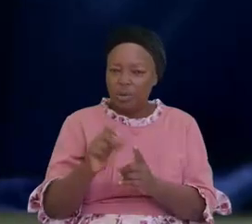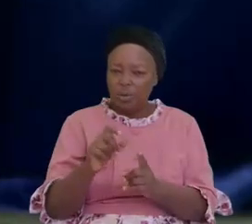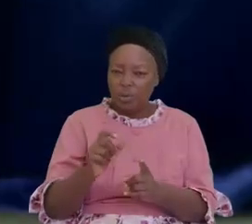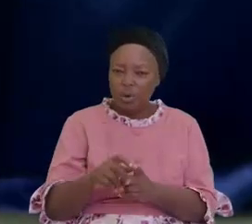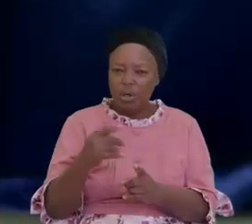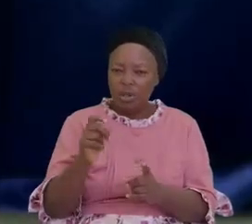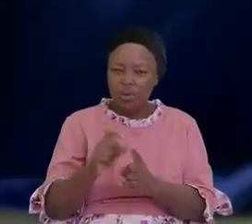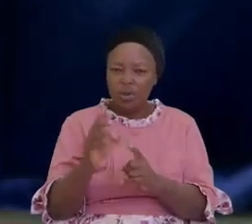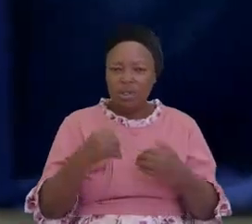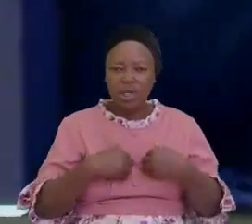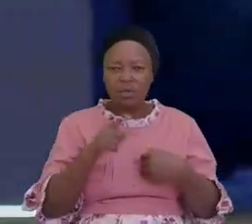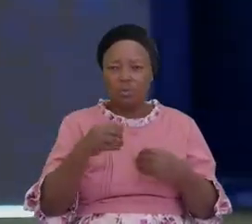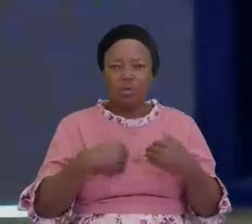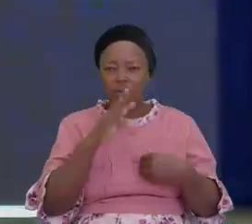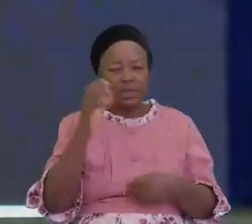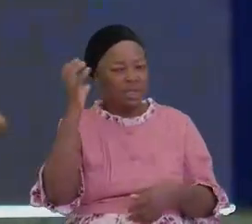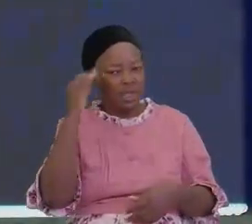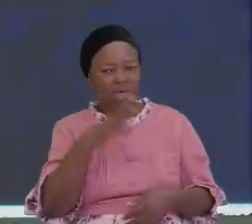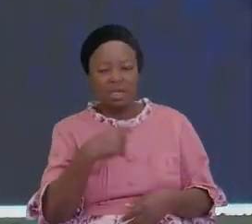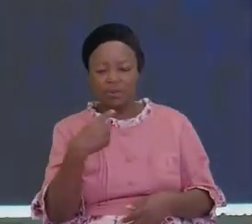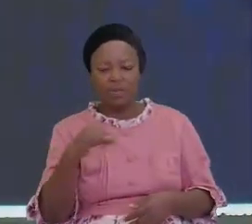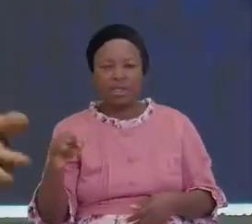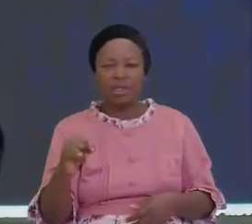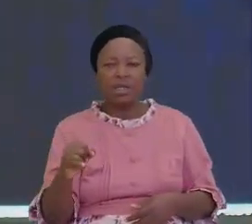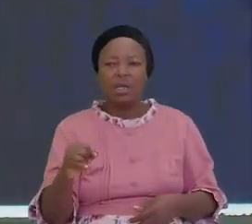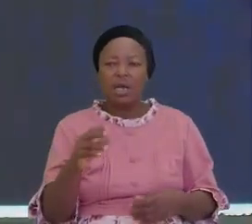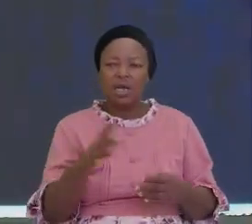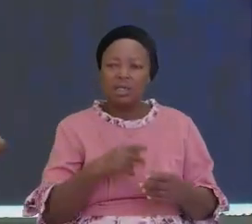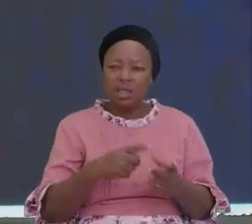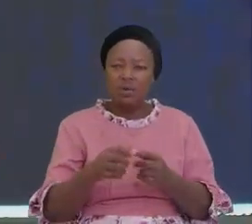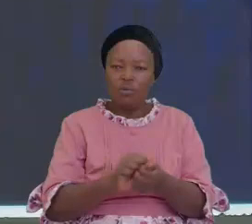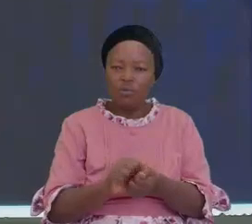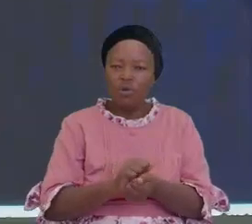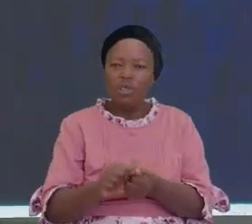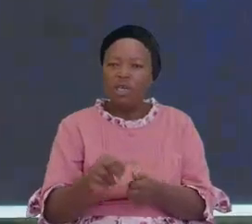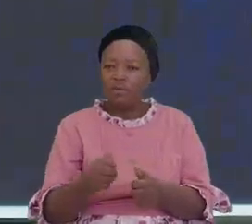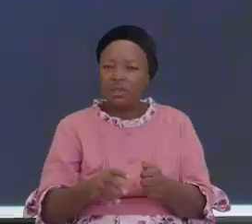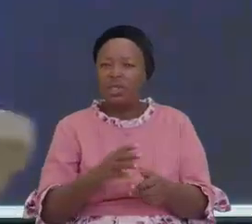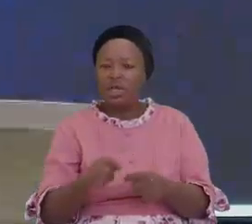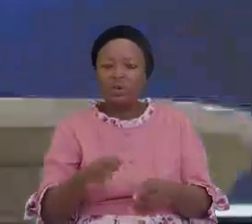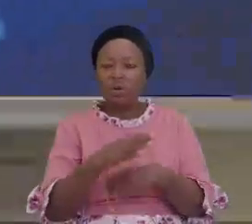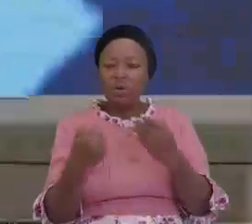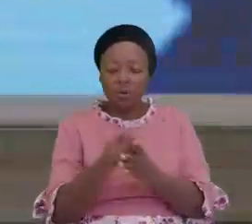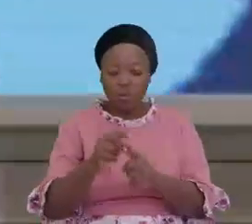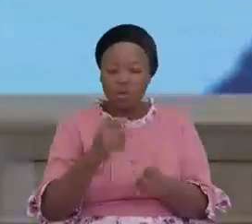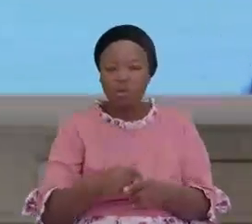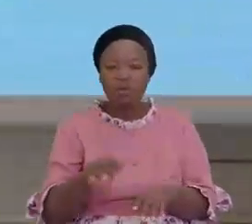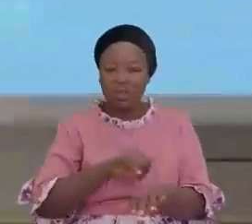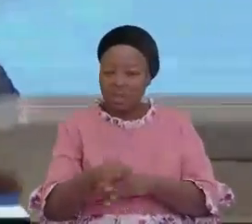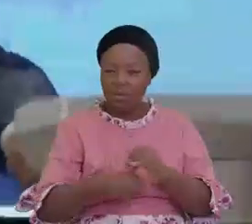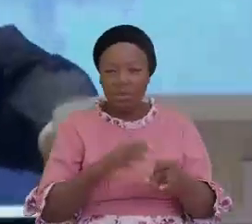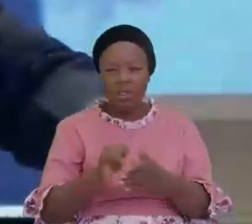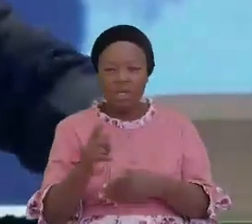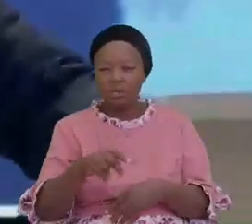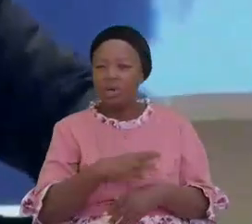been hearing, the words you have been speaking, words of unbelief and words of doubt and words of deception, all those words, must wash